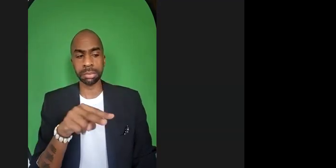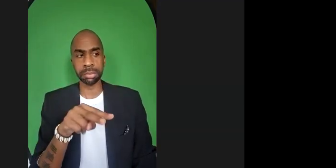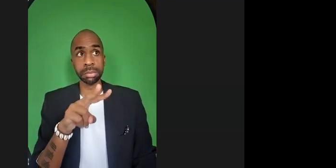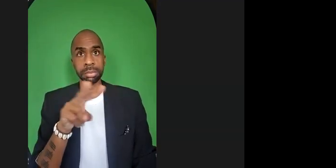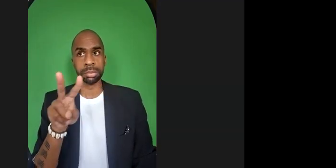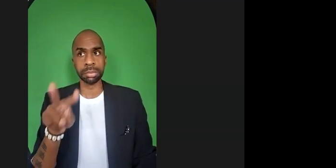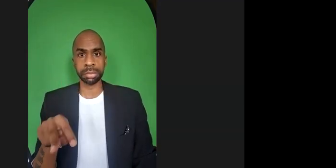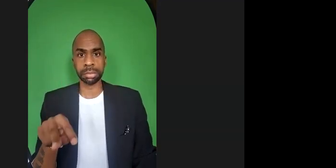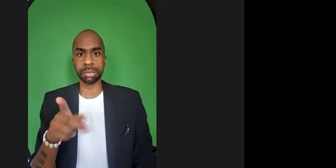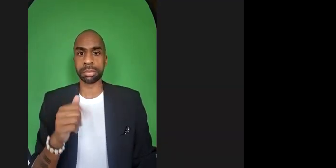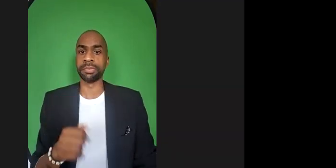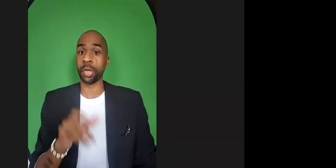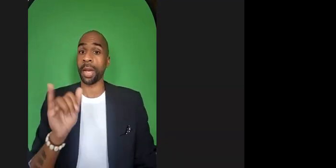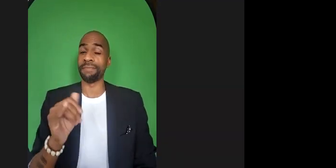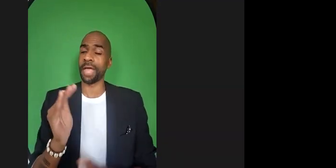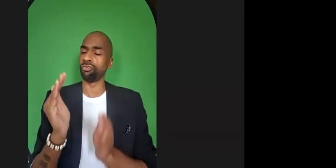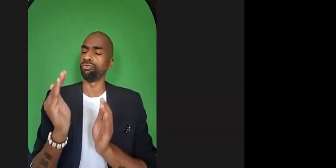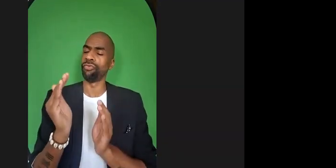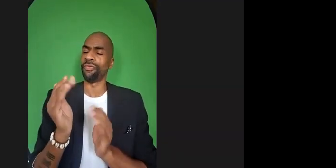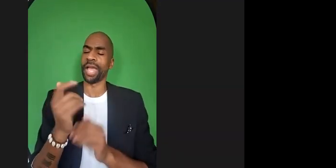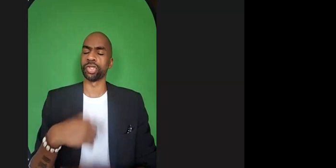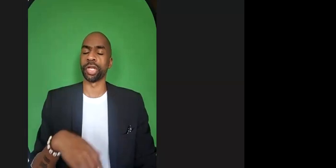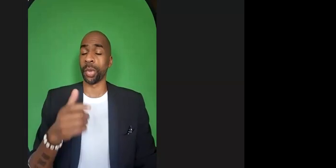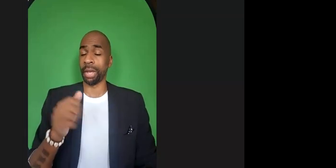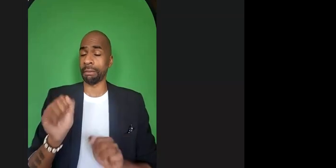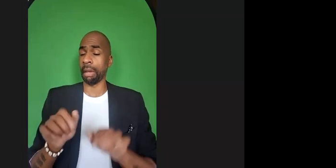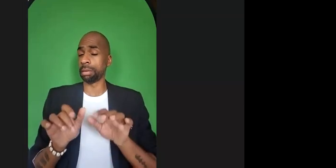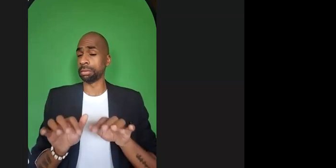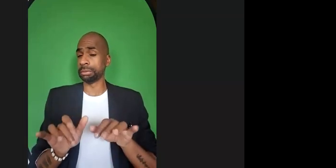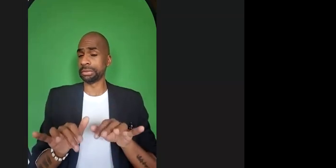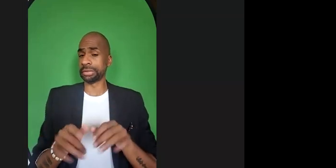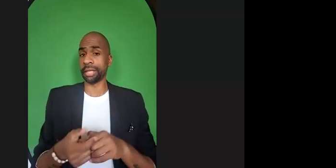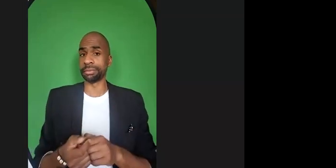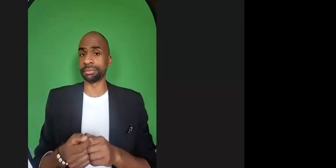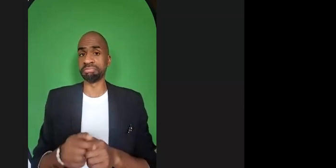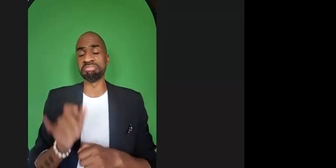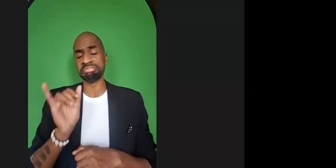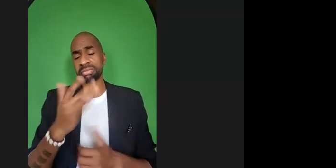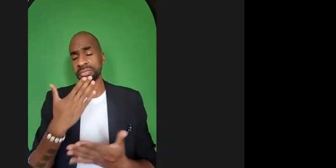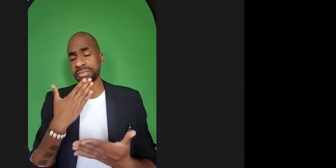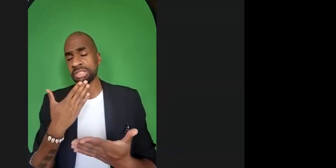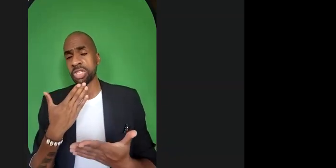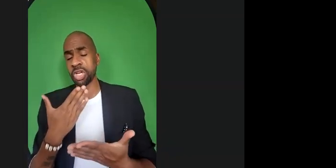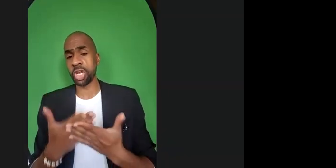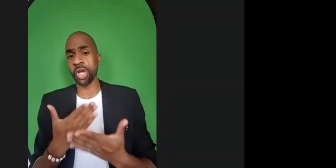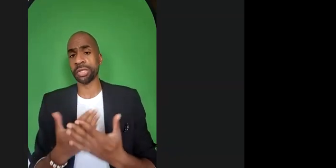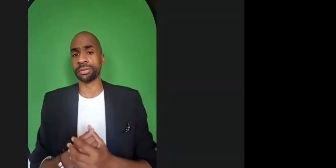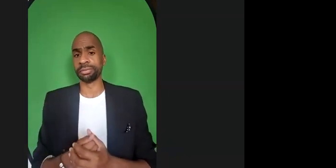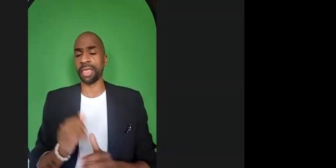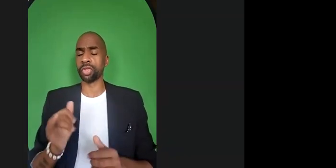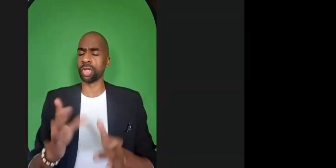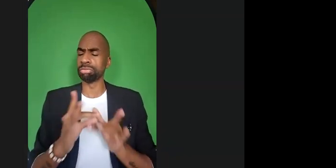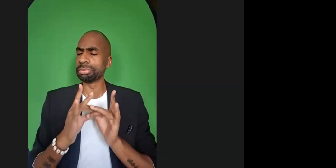a reflection off the cornea to let them type on a screen or hit buttons. And it really is an extender for them to stay